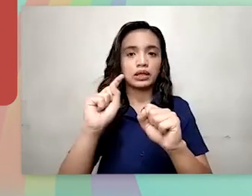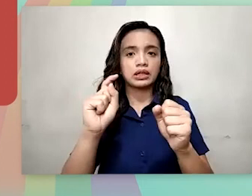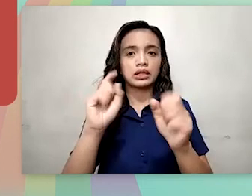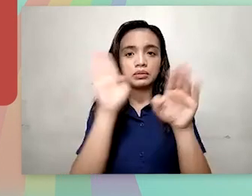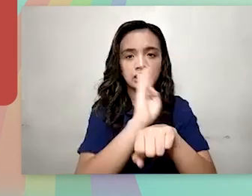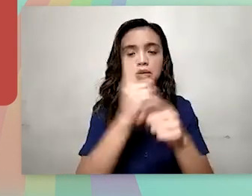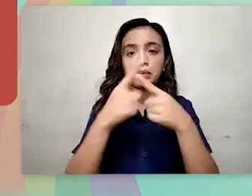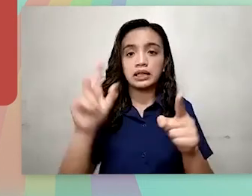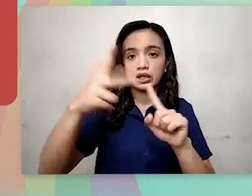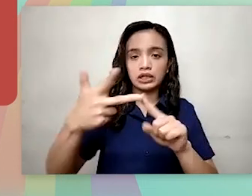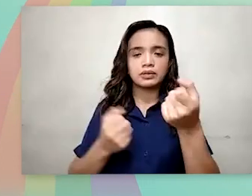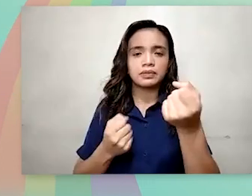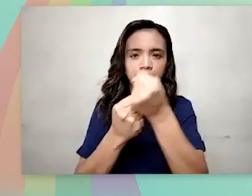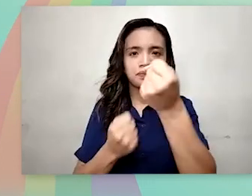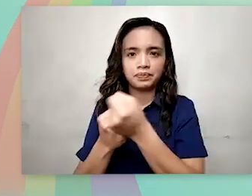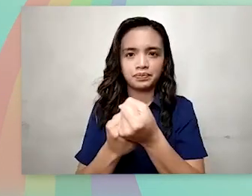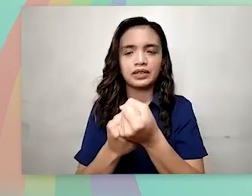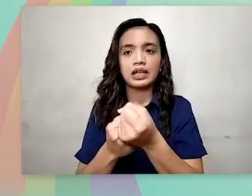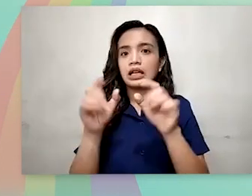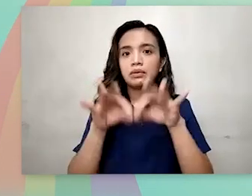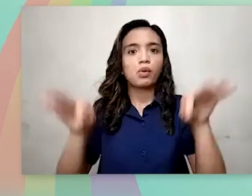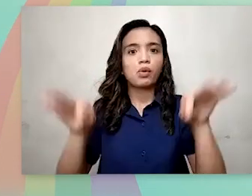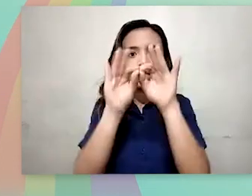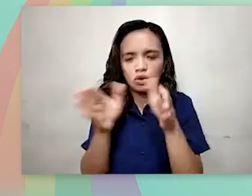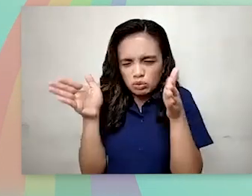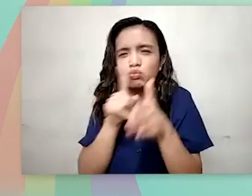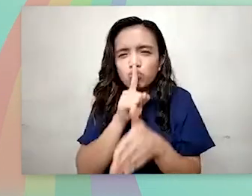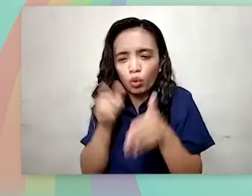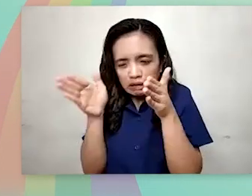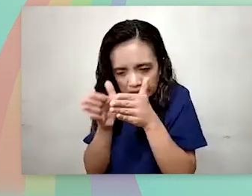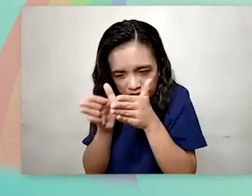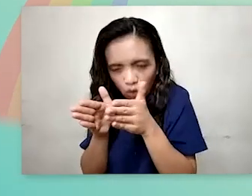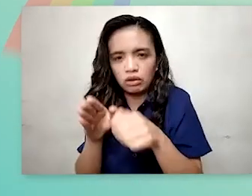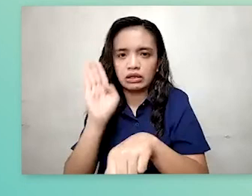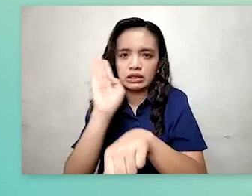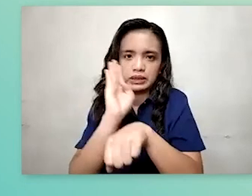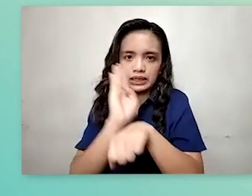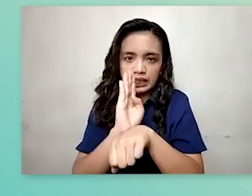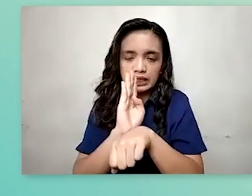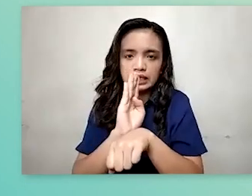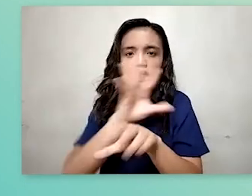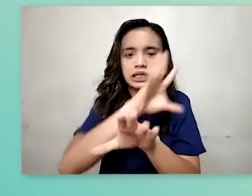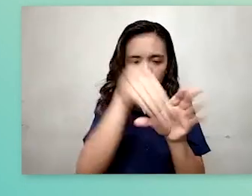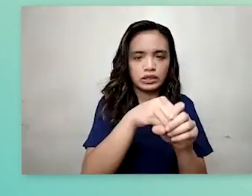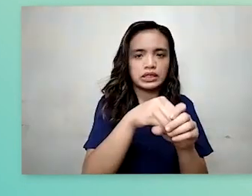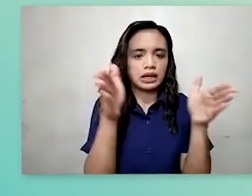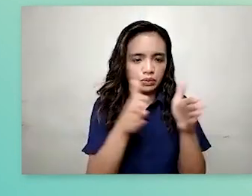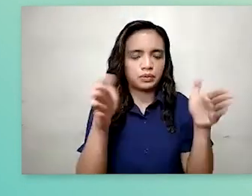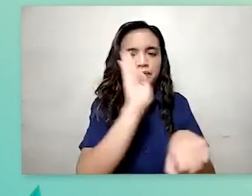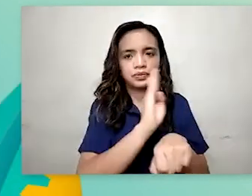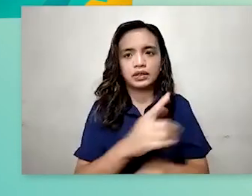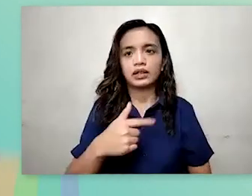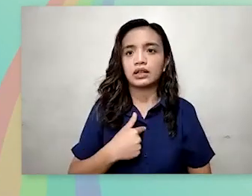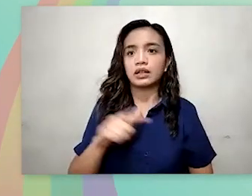is supporting each other, especially the nano enterprises as a part of the MSME sector. How about you,